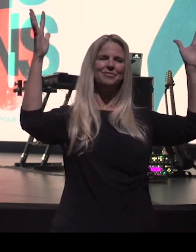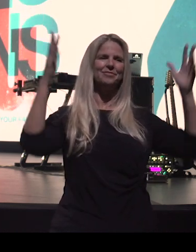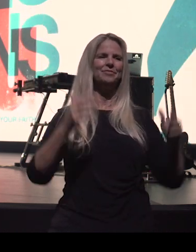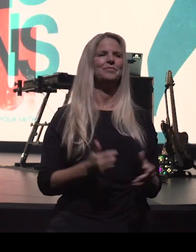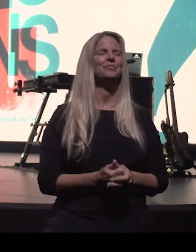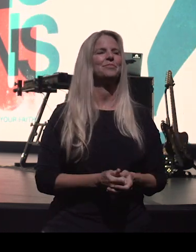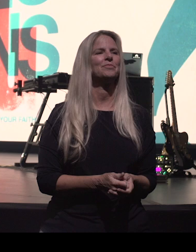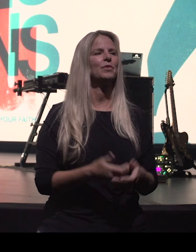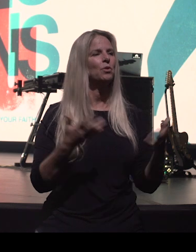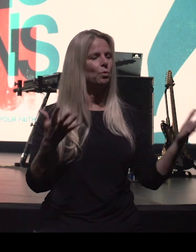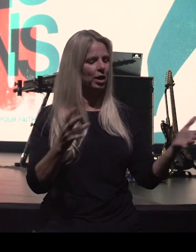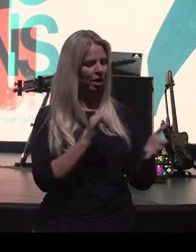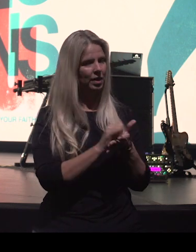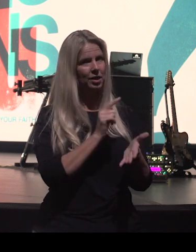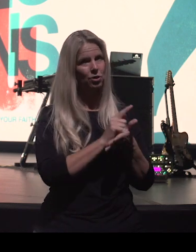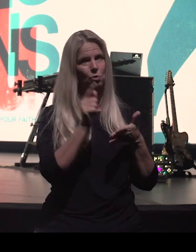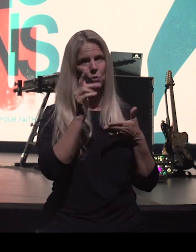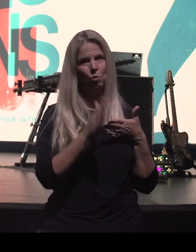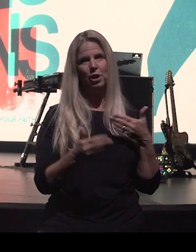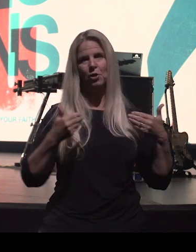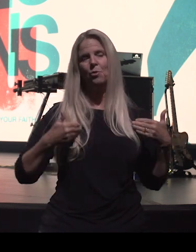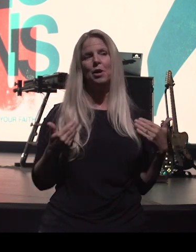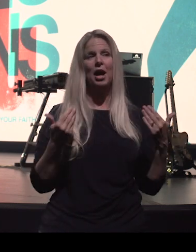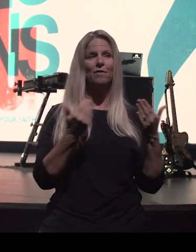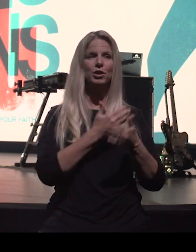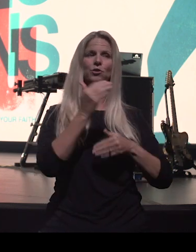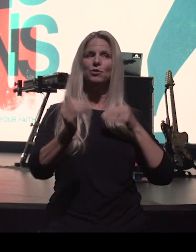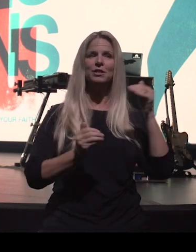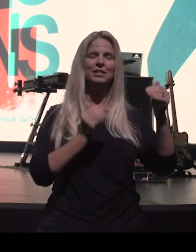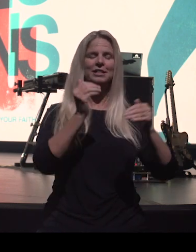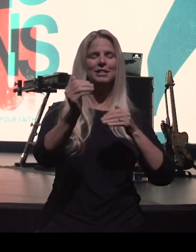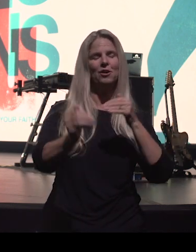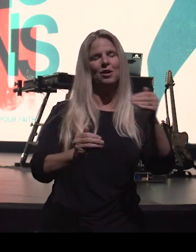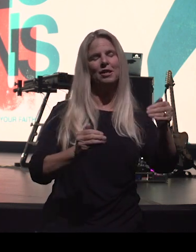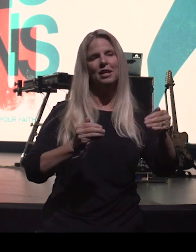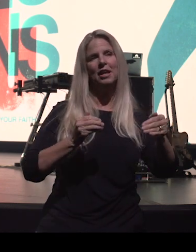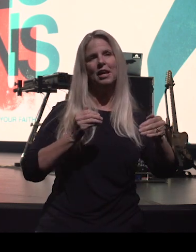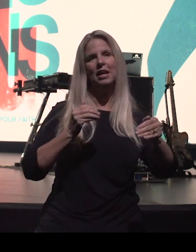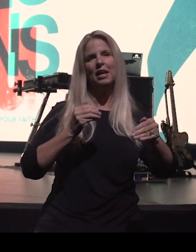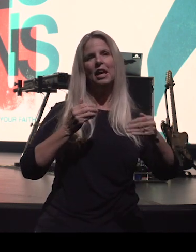Well, this weekend we start a brand new series, and I thought I'd just start with a question.